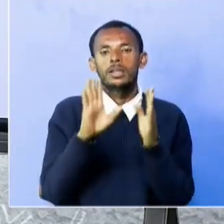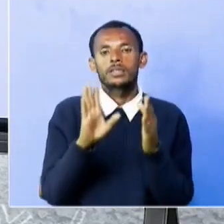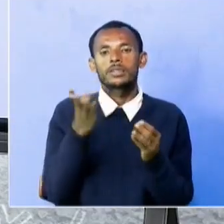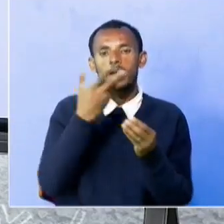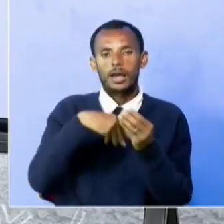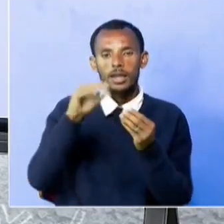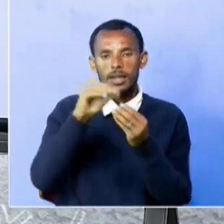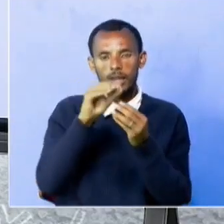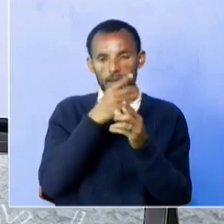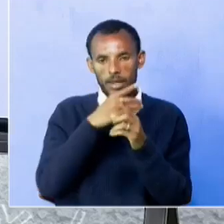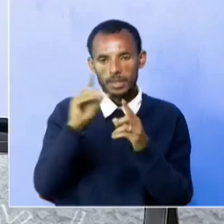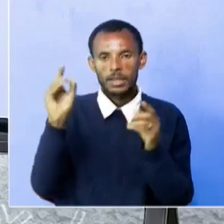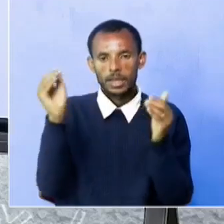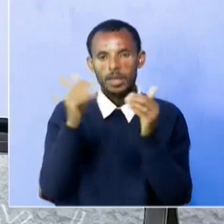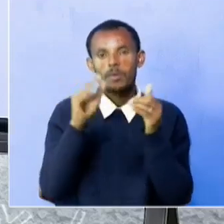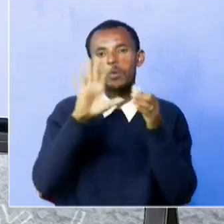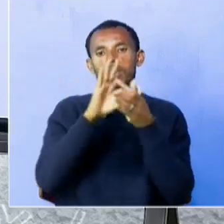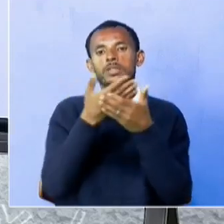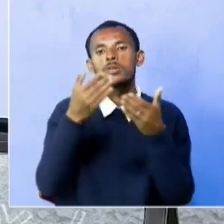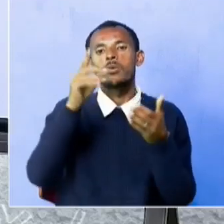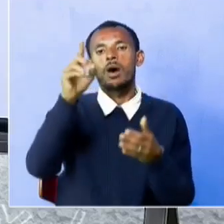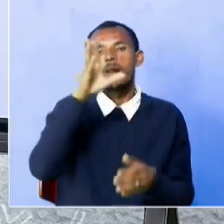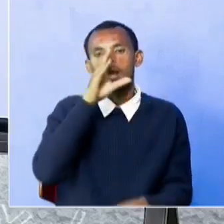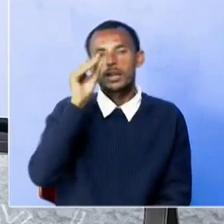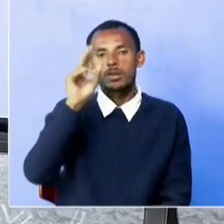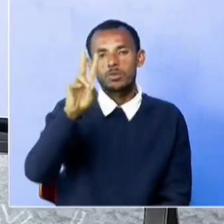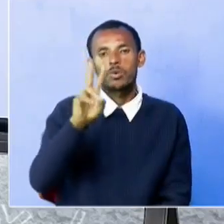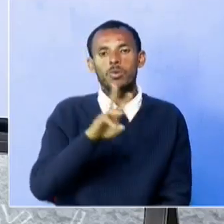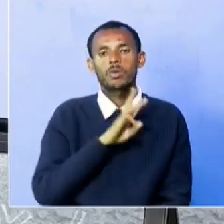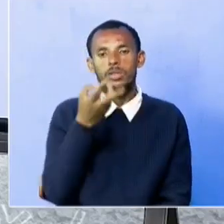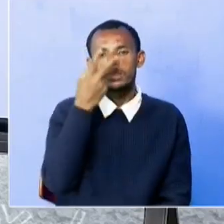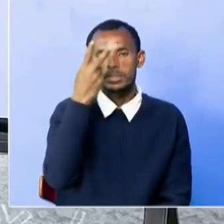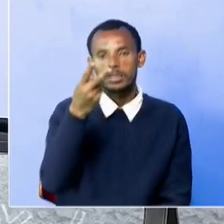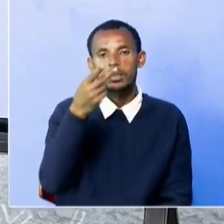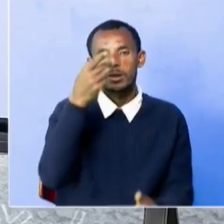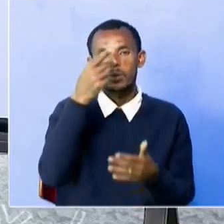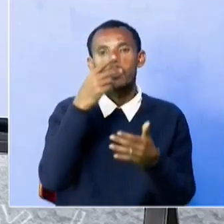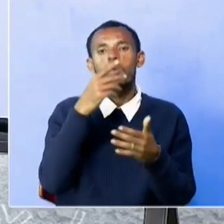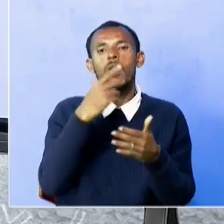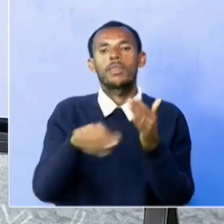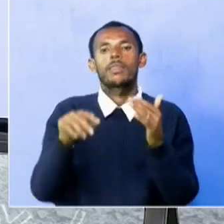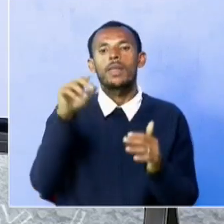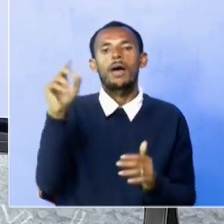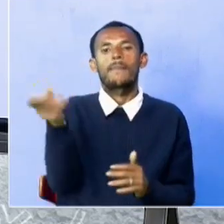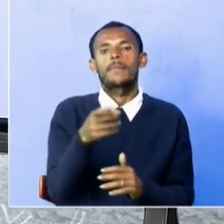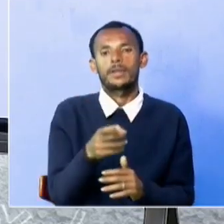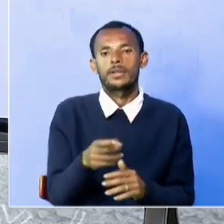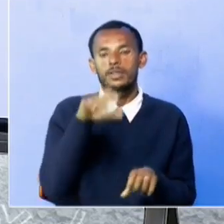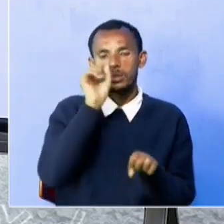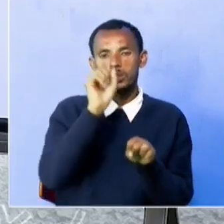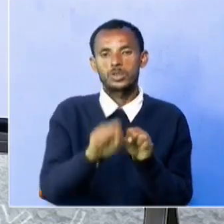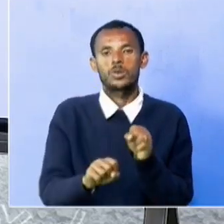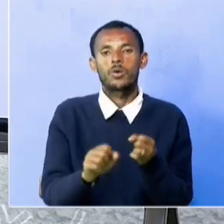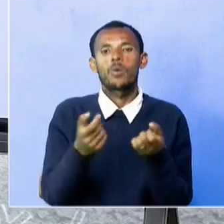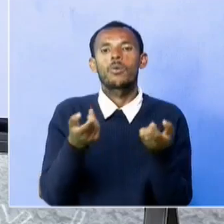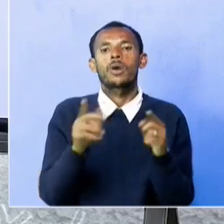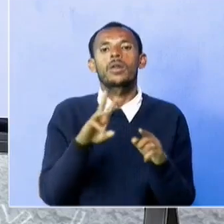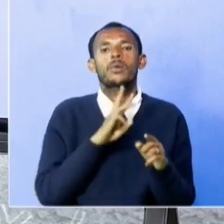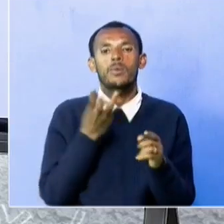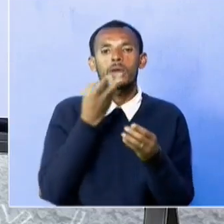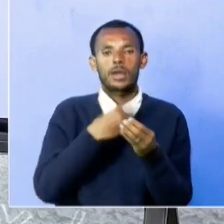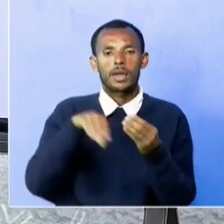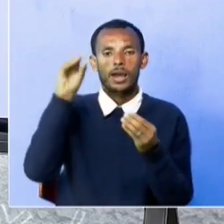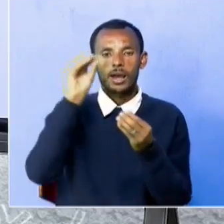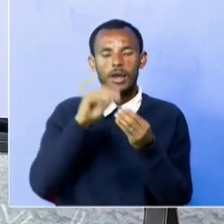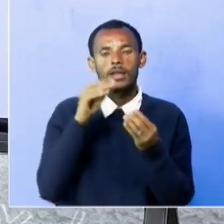add directly equation 1 and 2. We will see what will happen. Okay, so when we add these two,